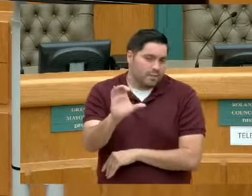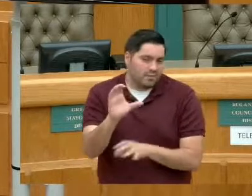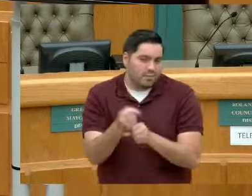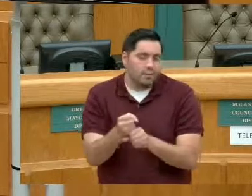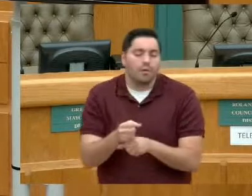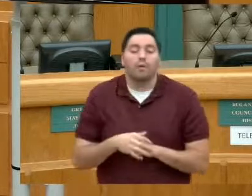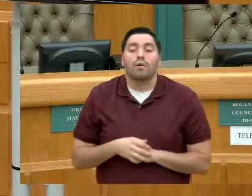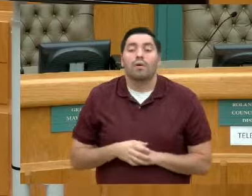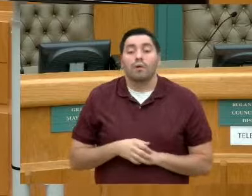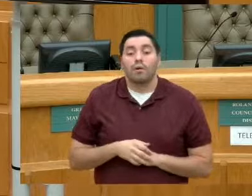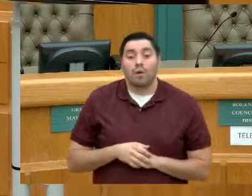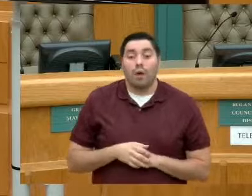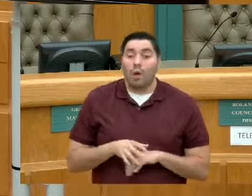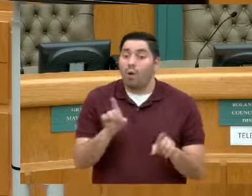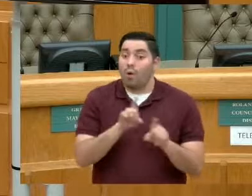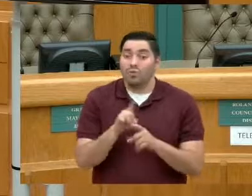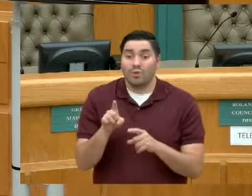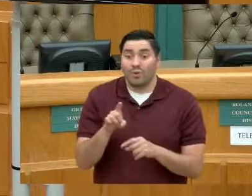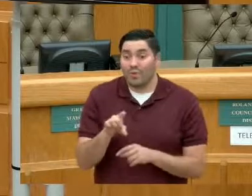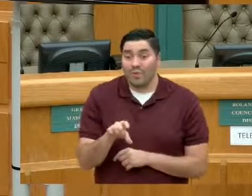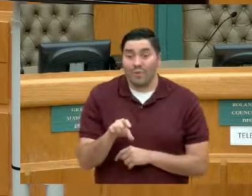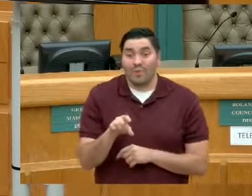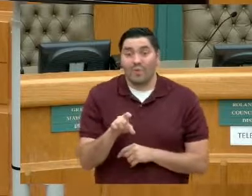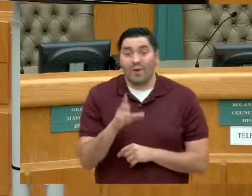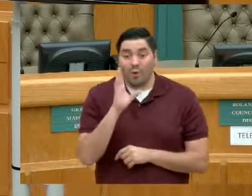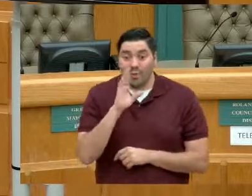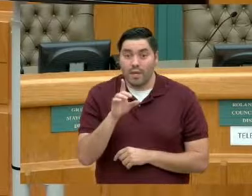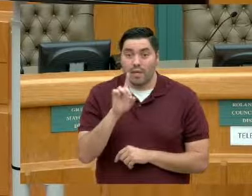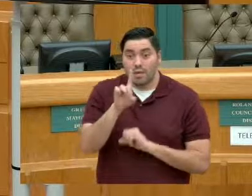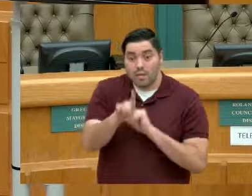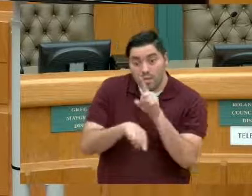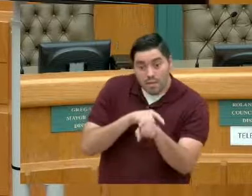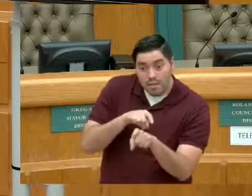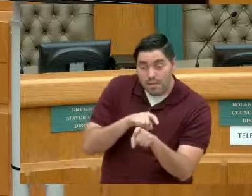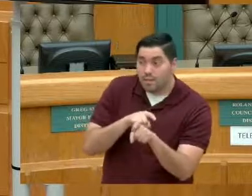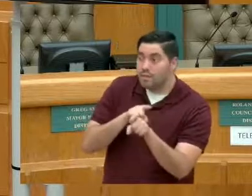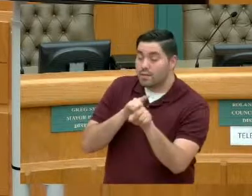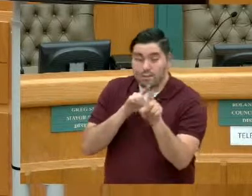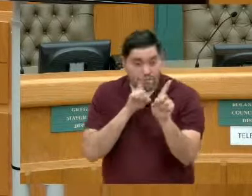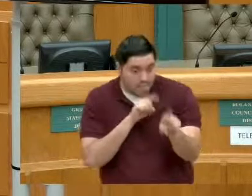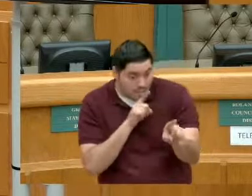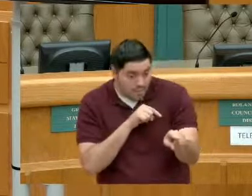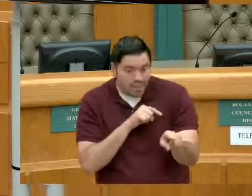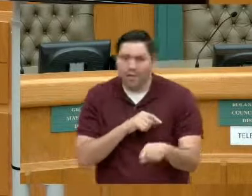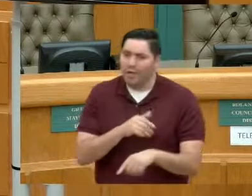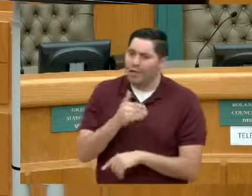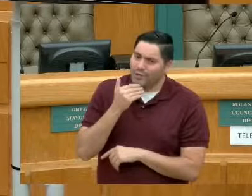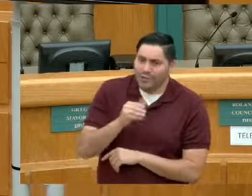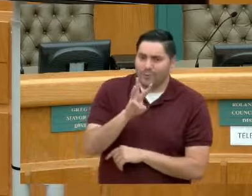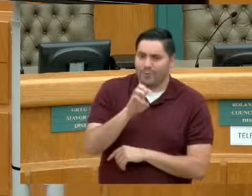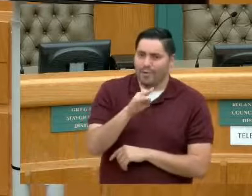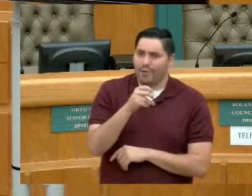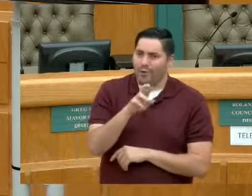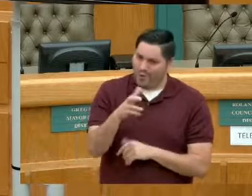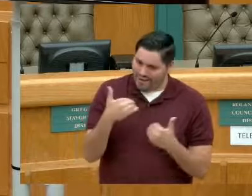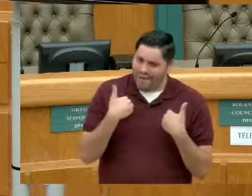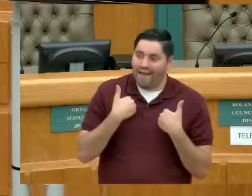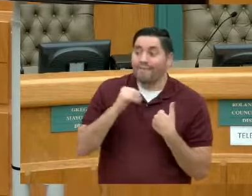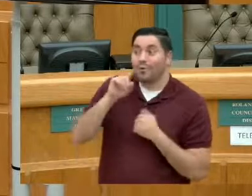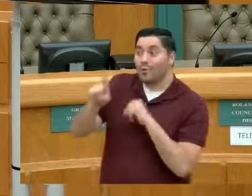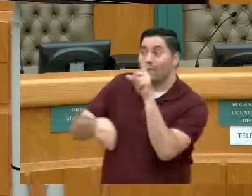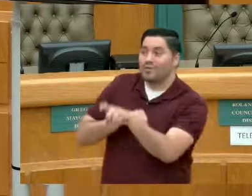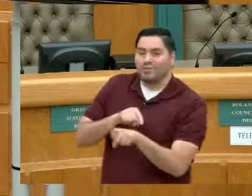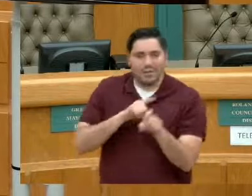own community. And then this is the part I like the best. There's going to be Q&A, and any good webinar has a Q&A section.